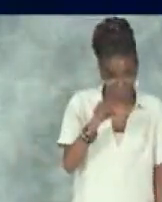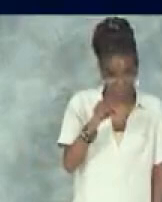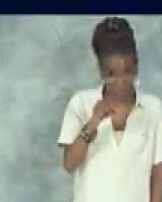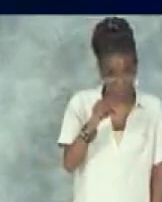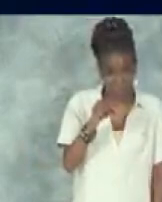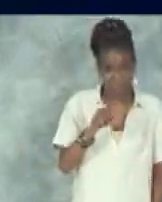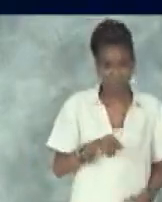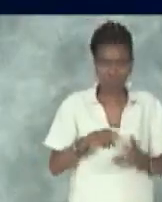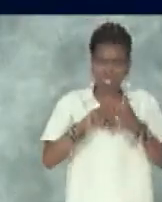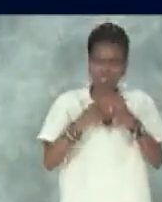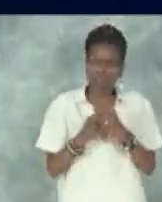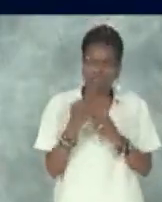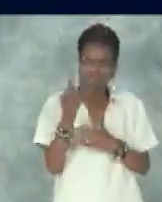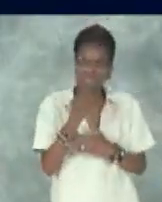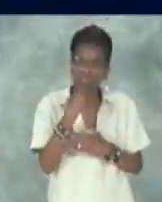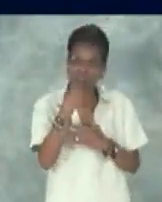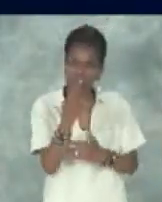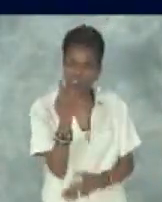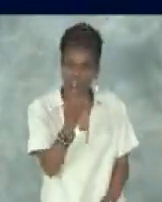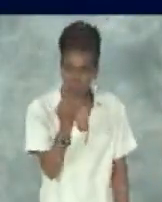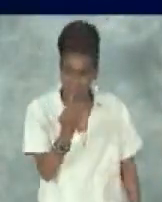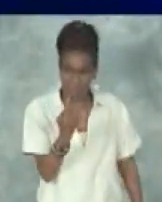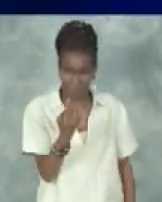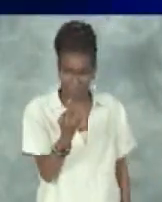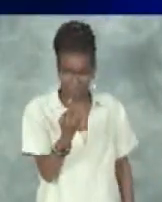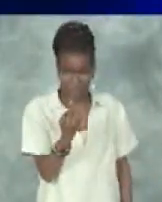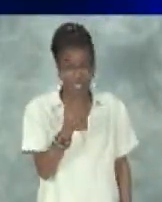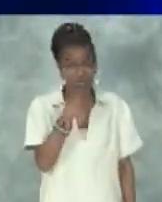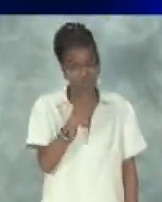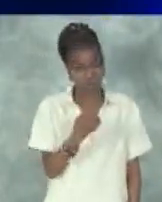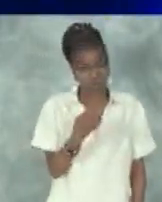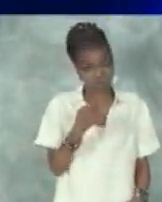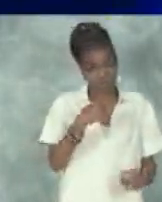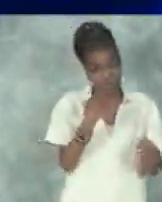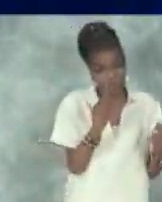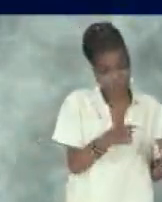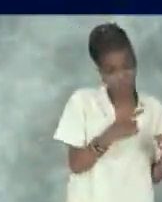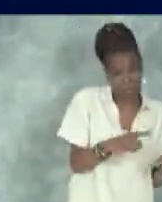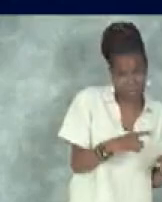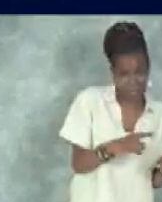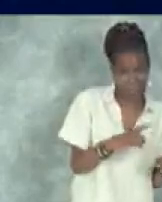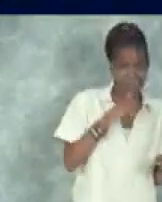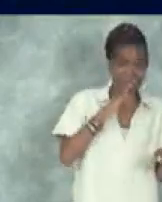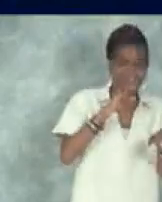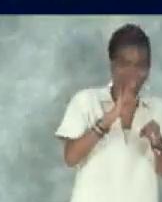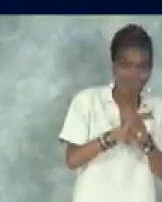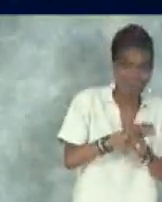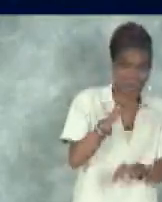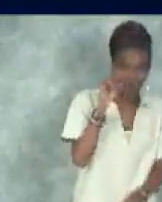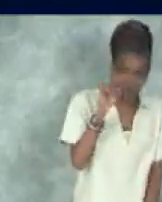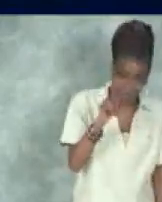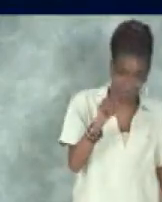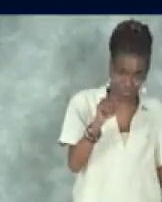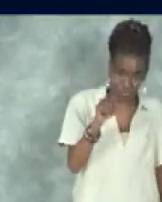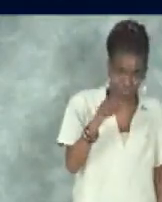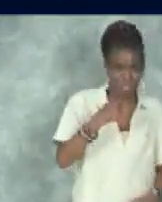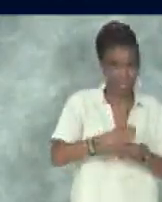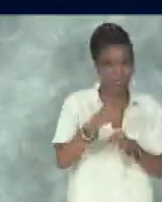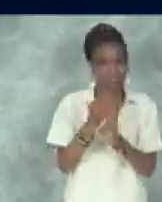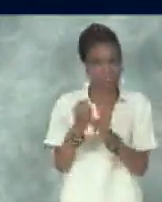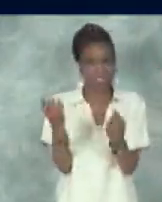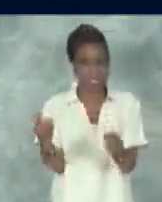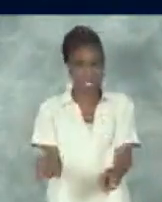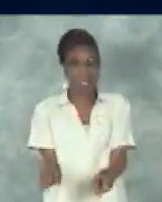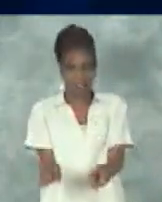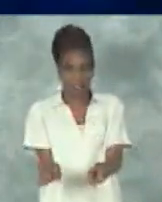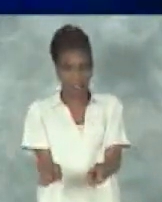meaning he told you that this is it, and he promised you that this is it,